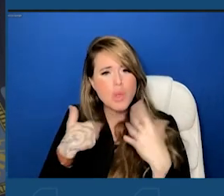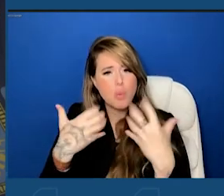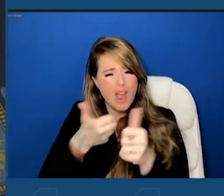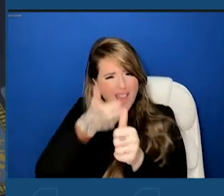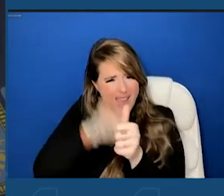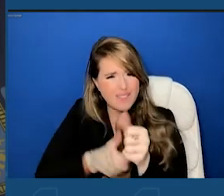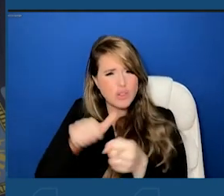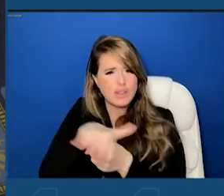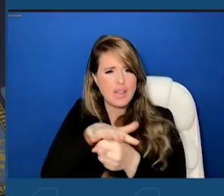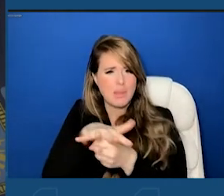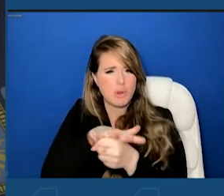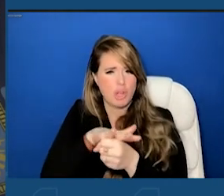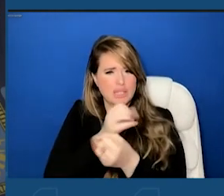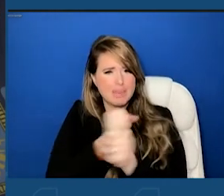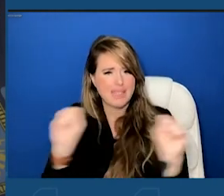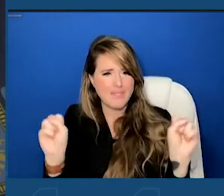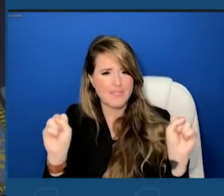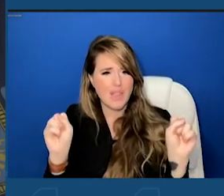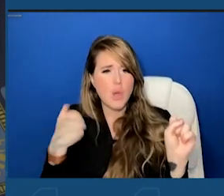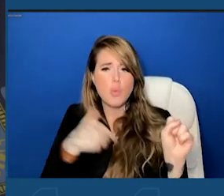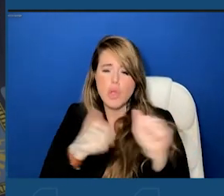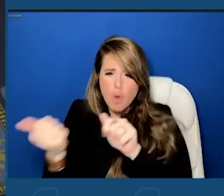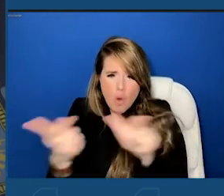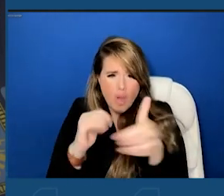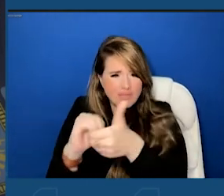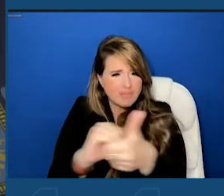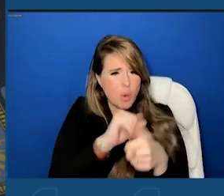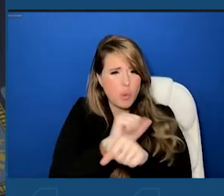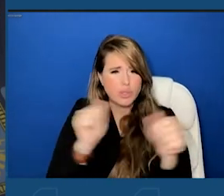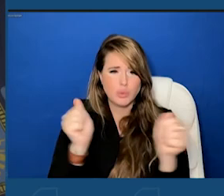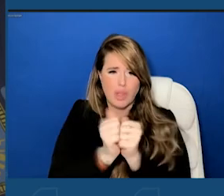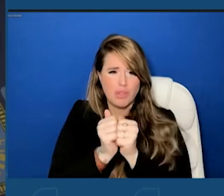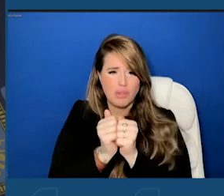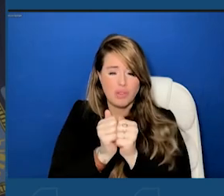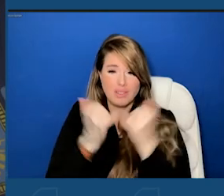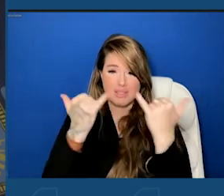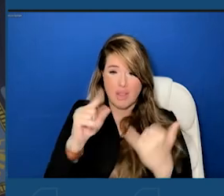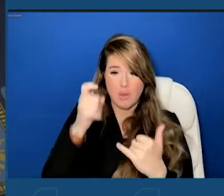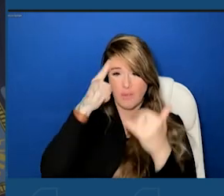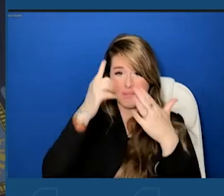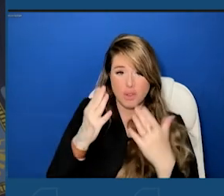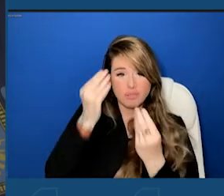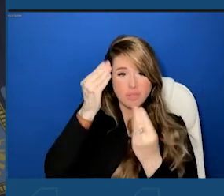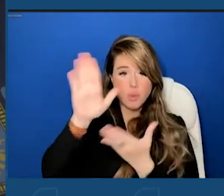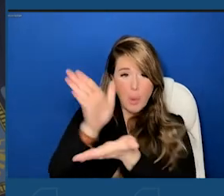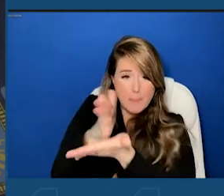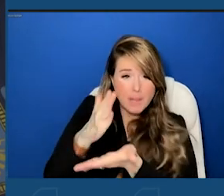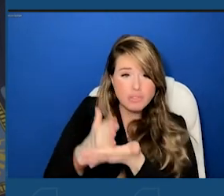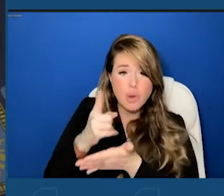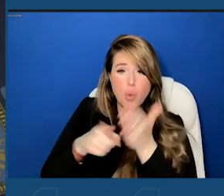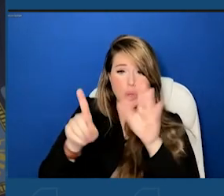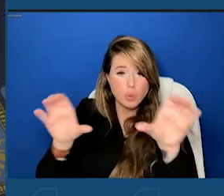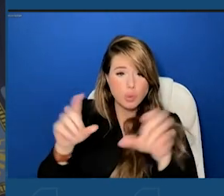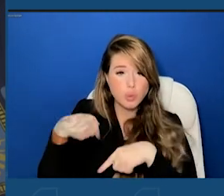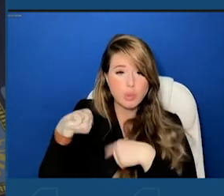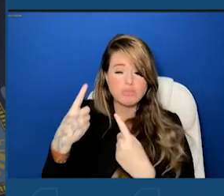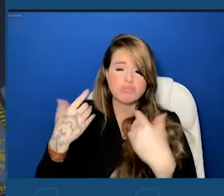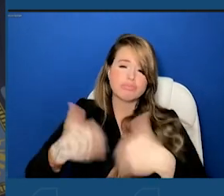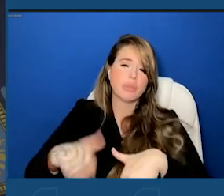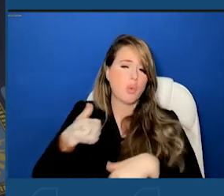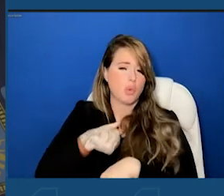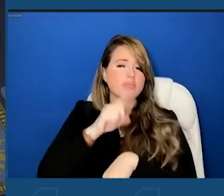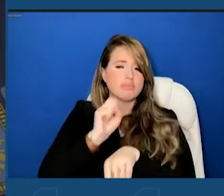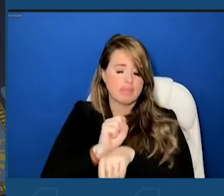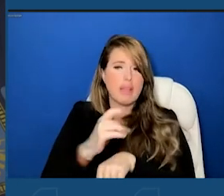safe, and that all of us are working together to do that. And Governor, with your budget and with what you are doing, we are on that road, and people are feeling